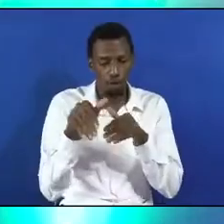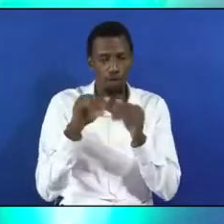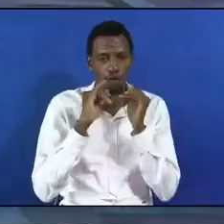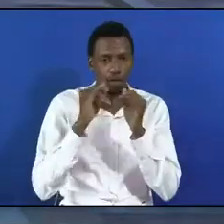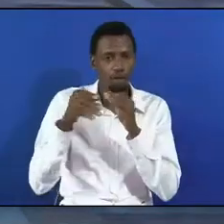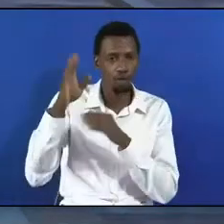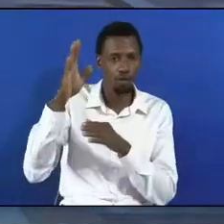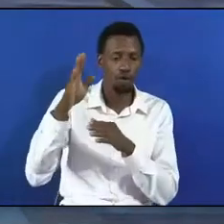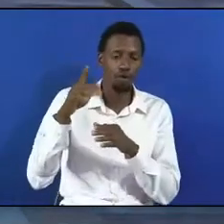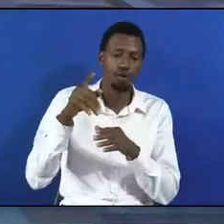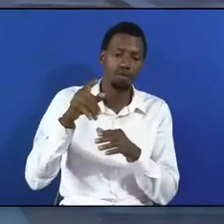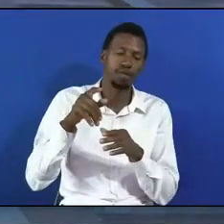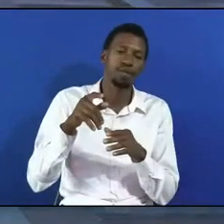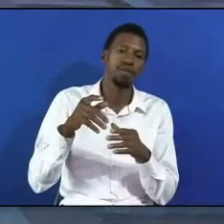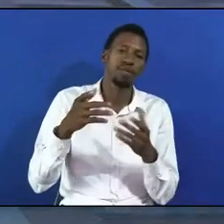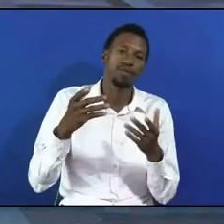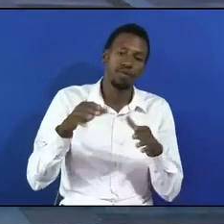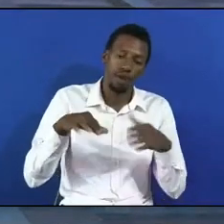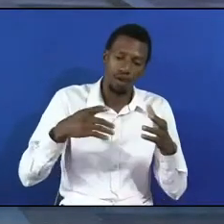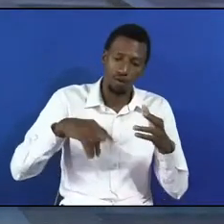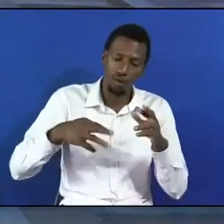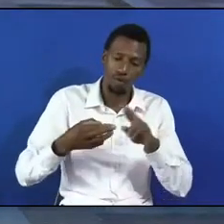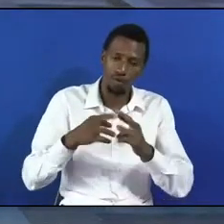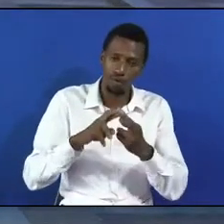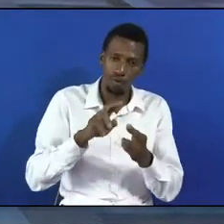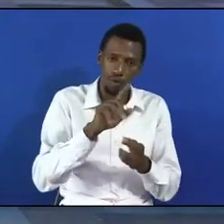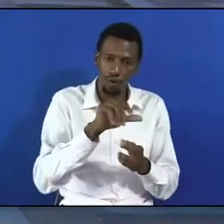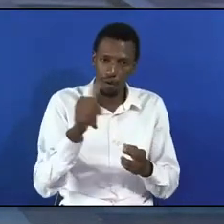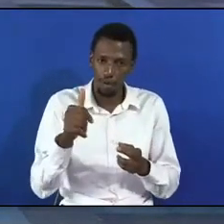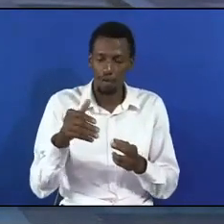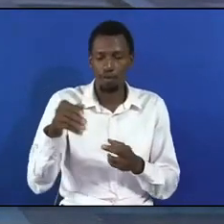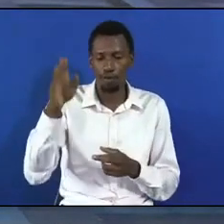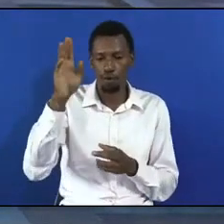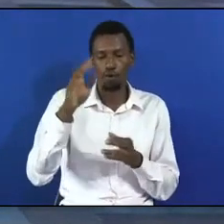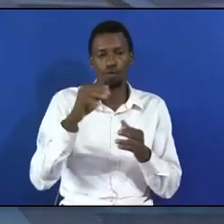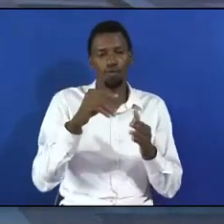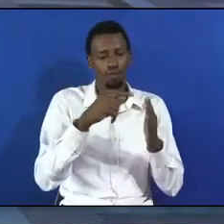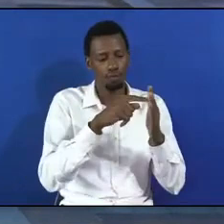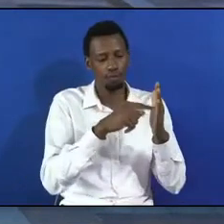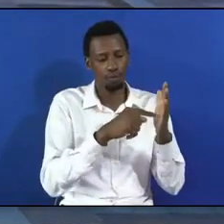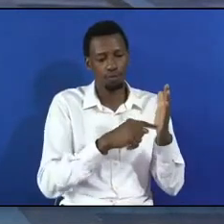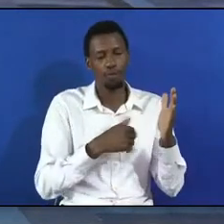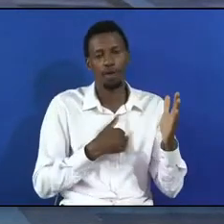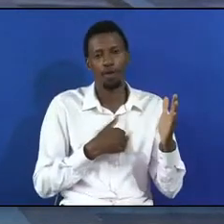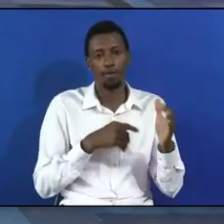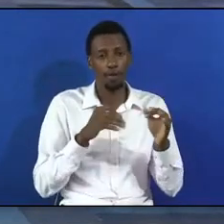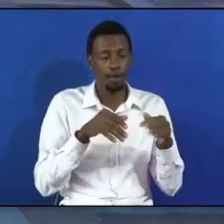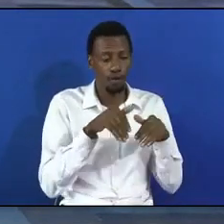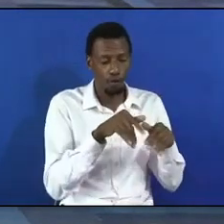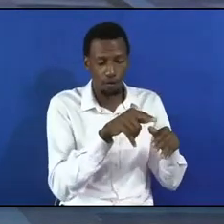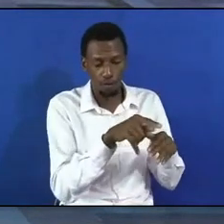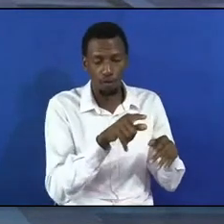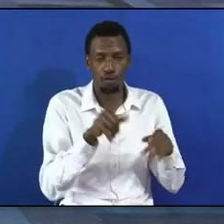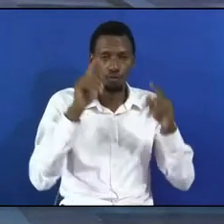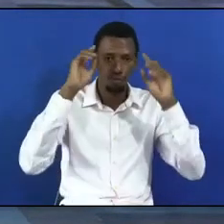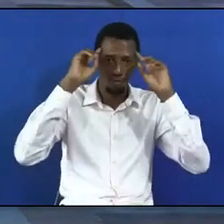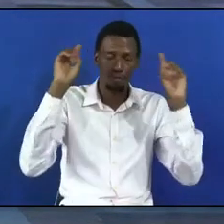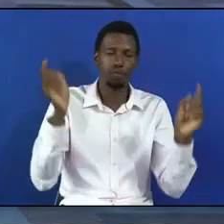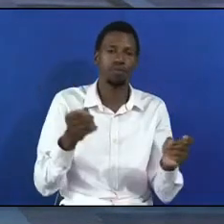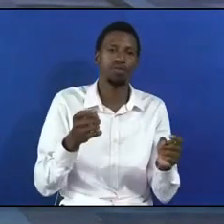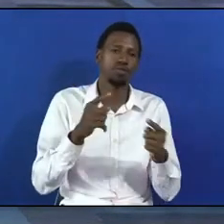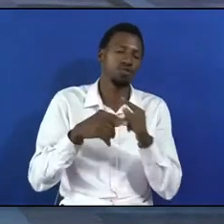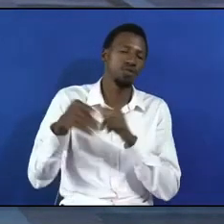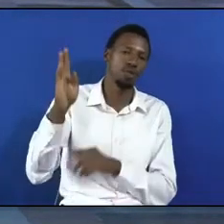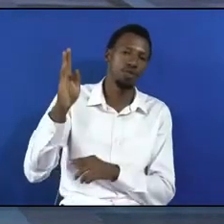you relate to one another, God has a guidance. If you don't do that, then you are rebellious to Him. And there is a